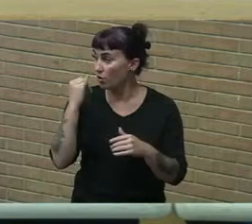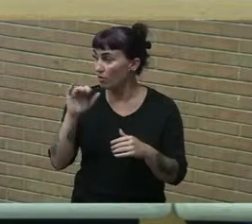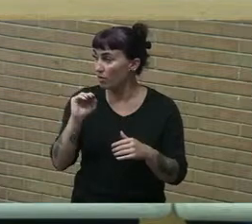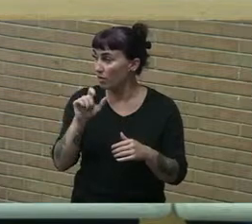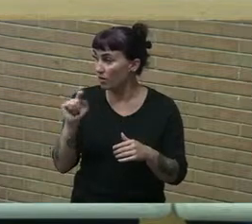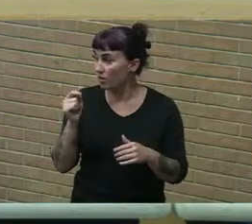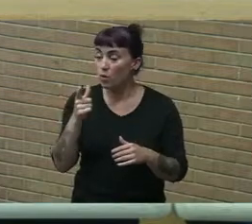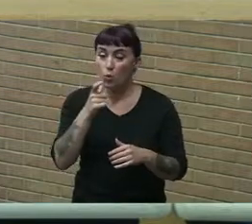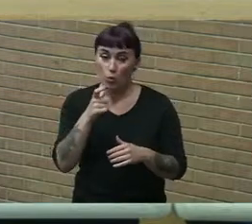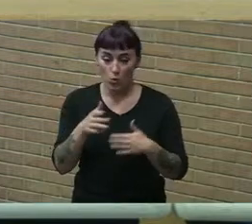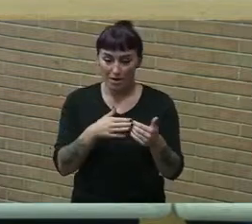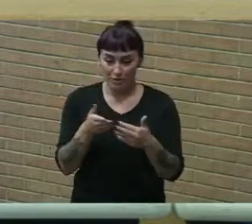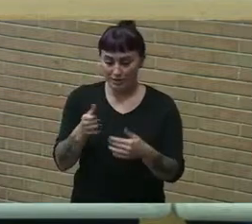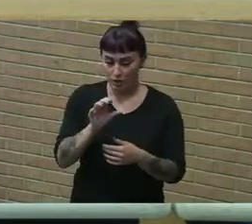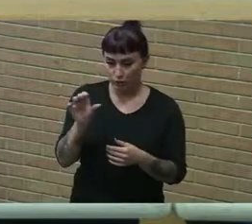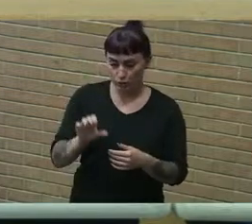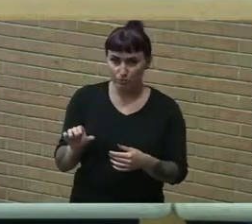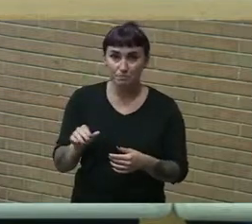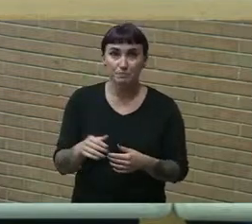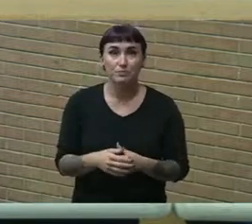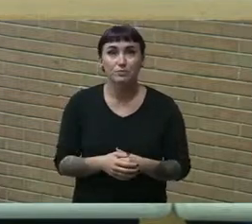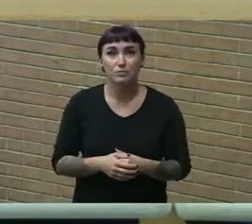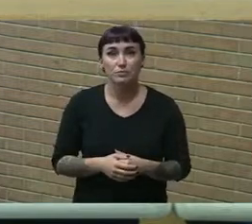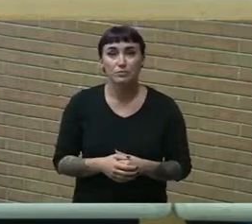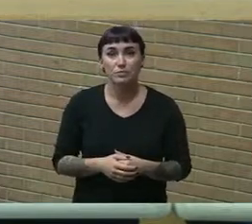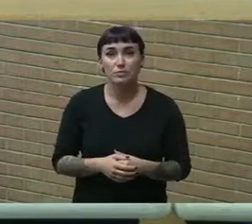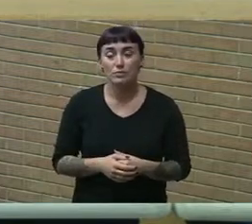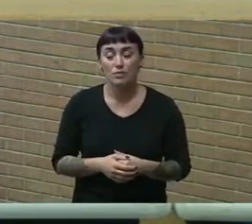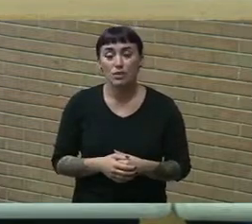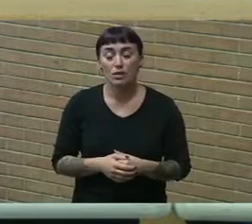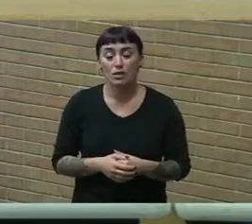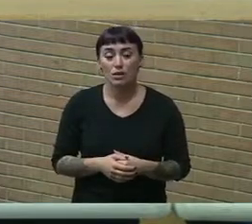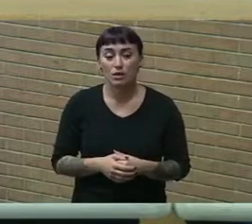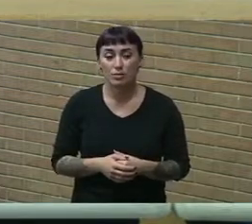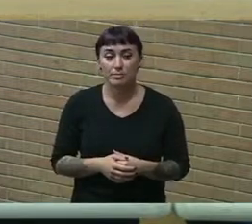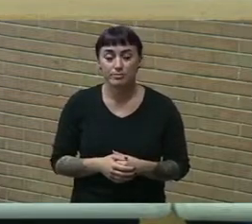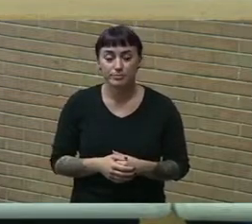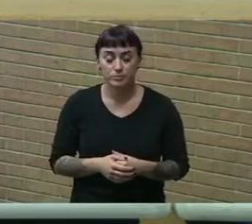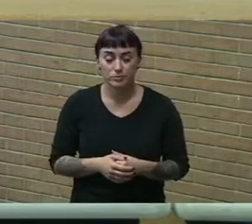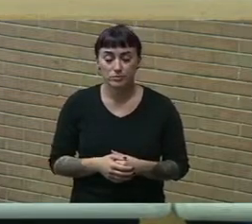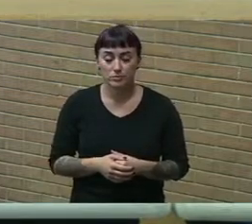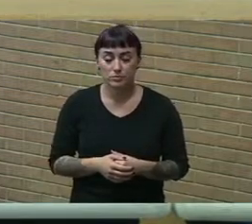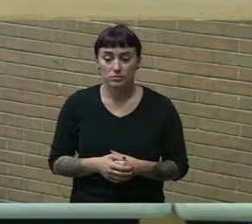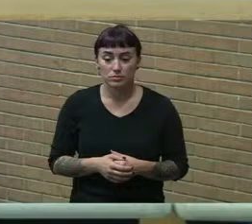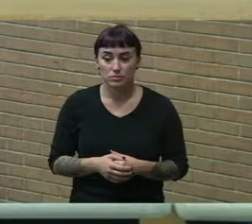or whomever, into the Zoom,